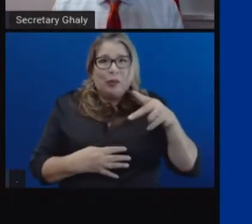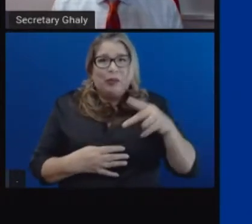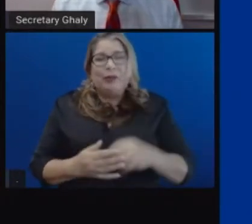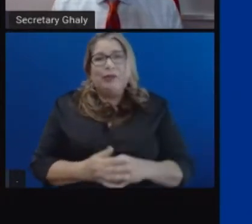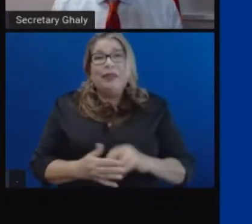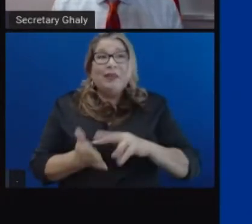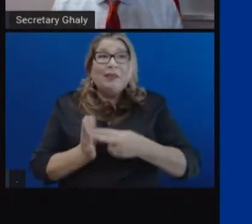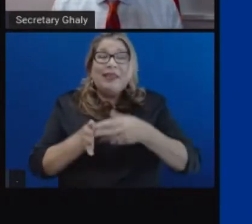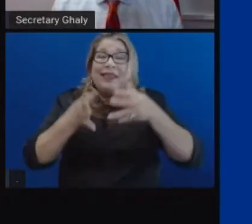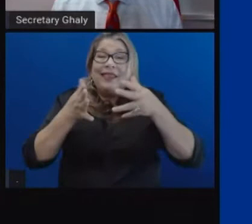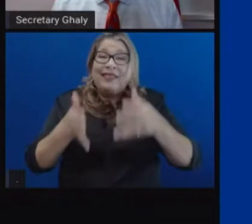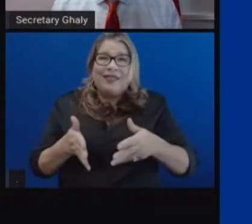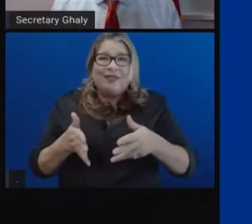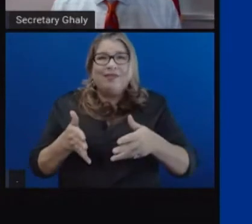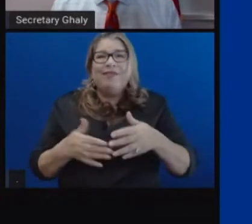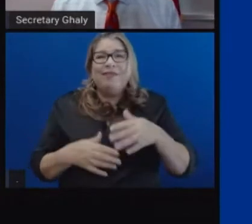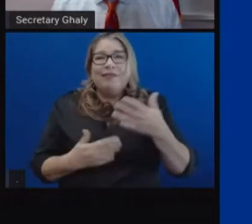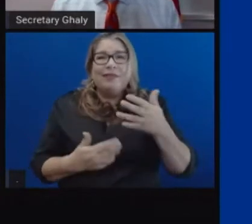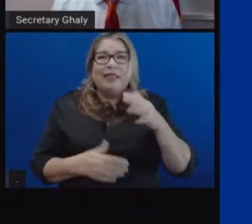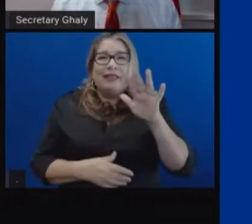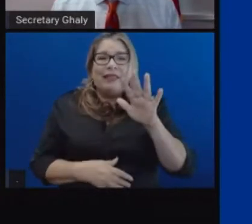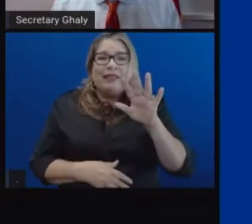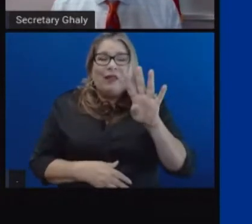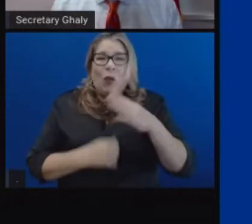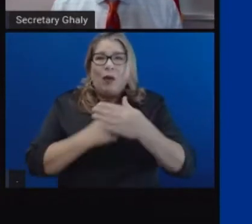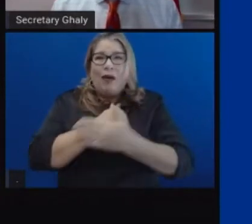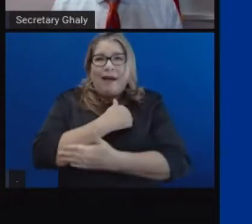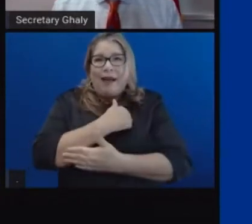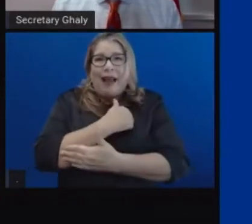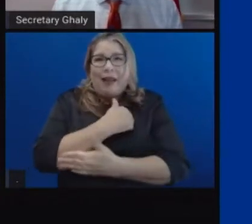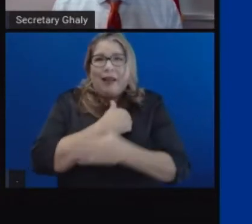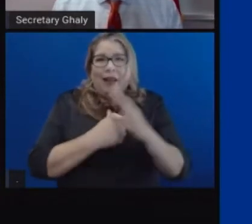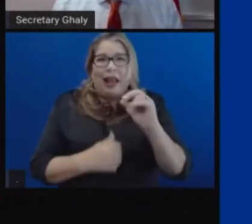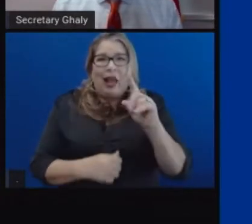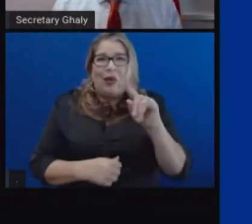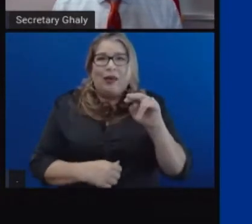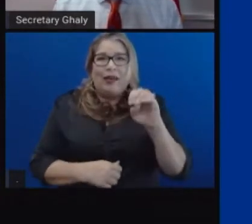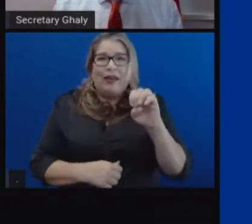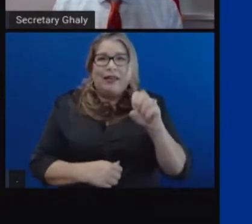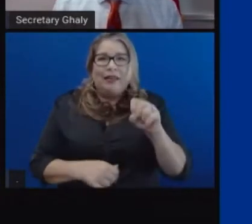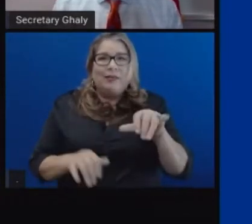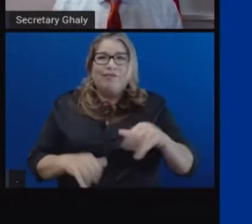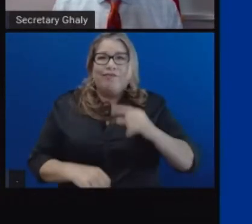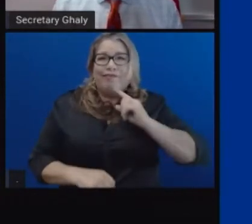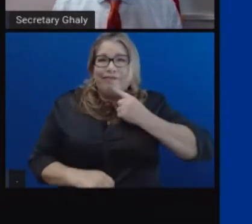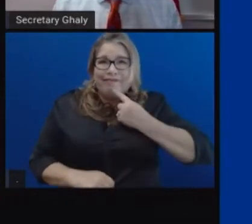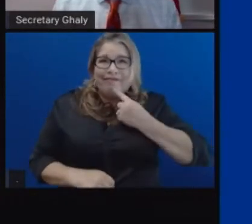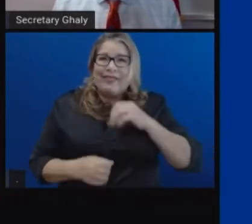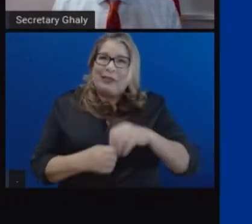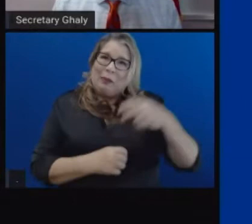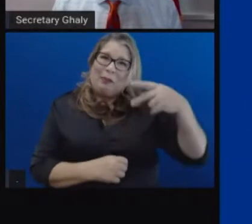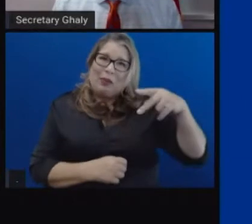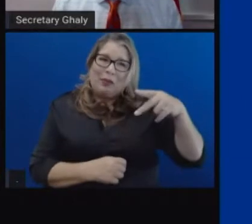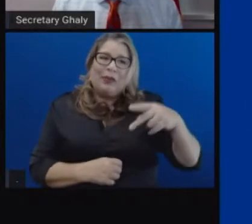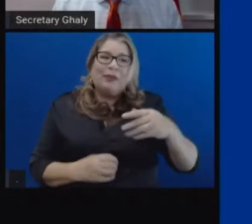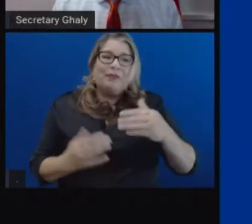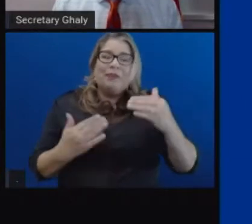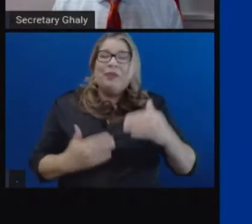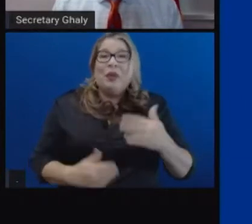purple, 3 in red, 1 in orange, 0 in yellow. And if counties that emerge out of the regional stay-at-home